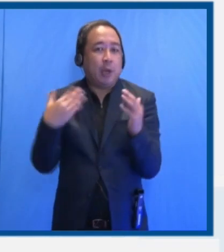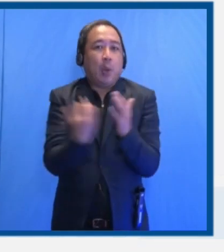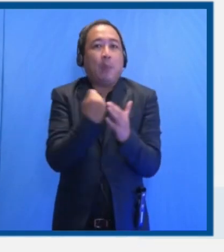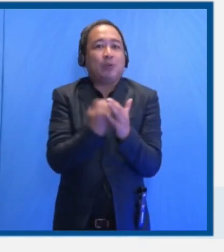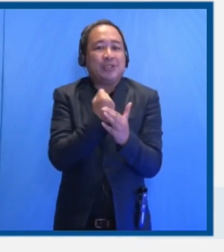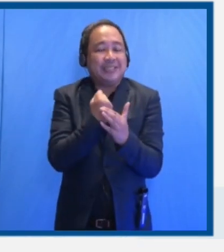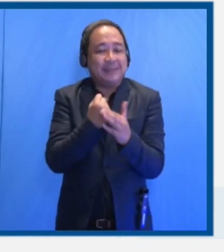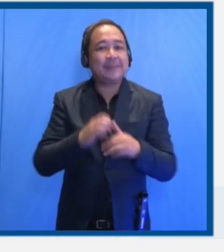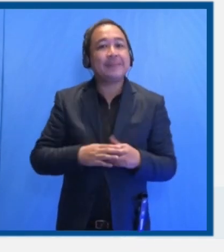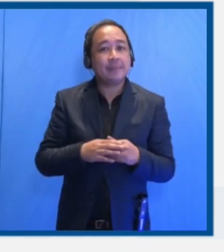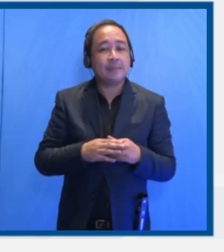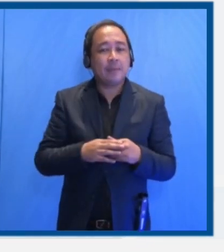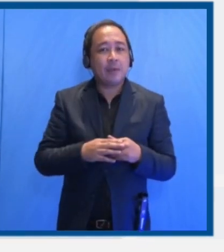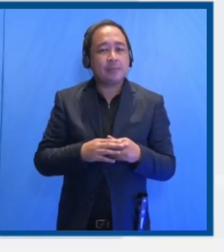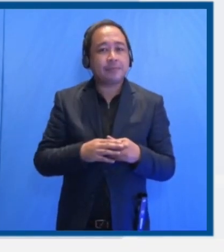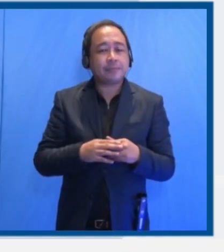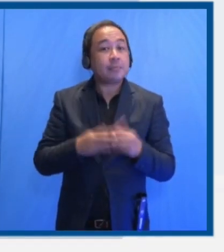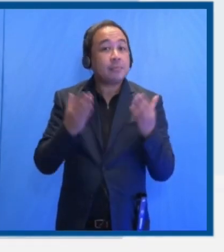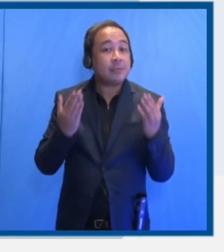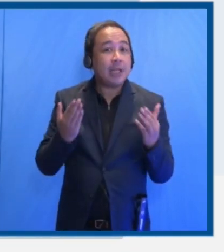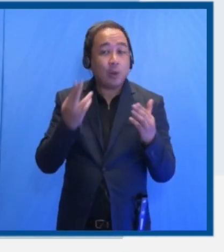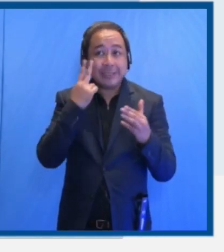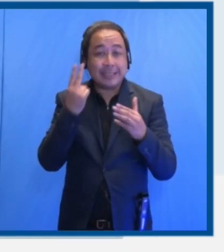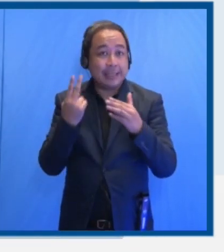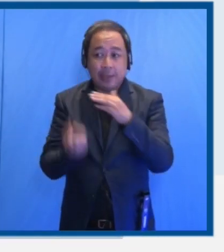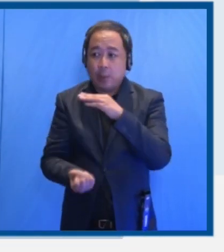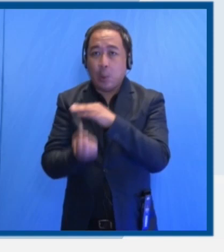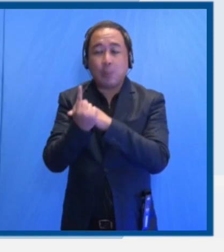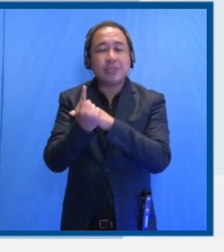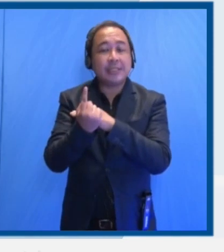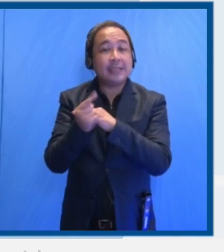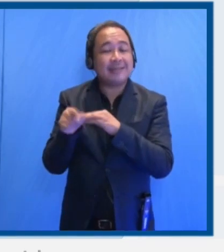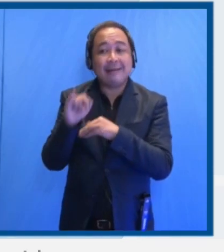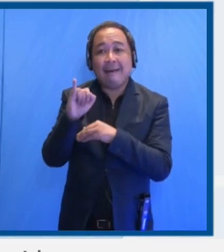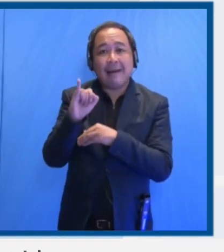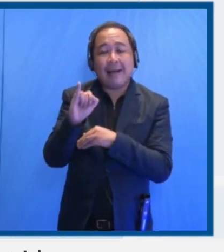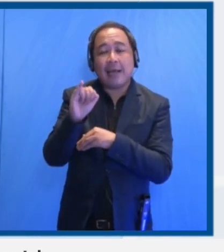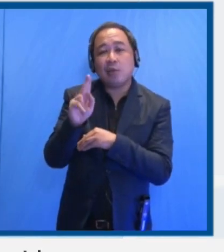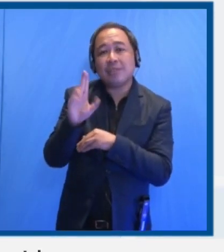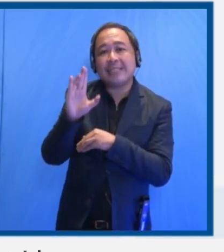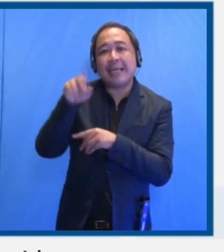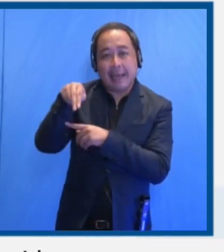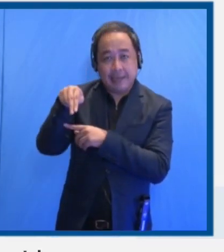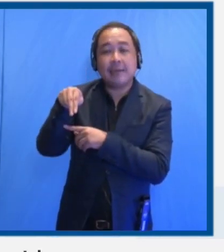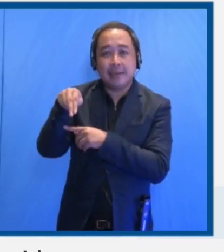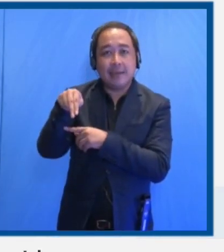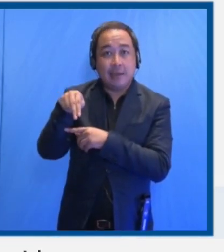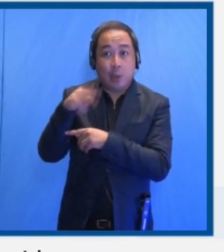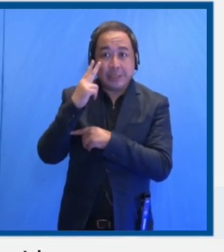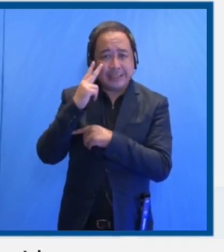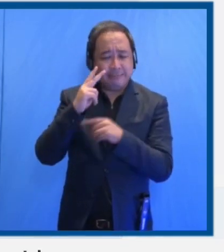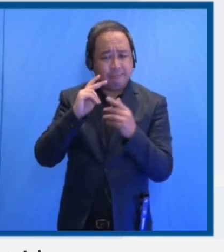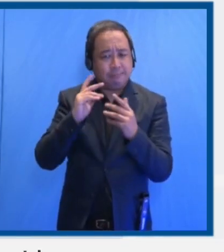One other thing that's also come up, which is a big opportunity, is the fact that IUCN has also developed a global standard